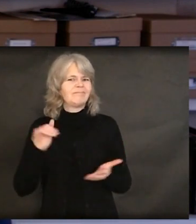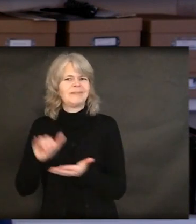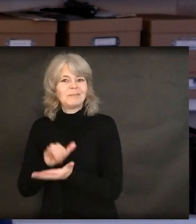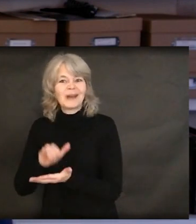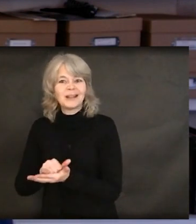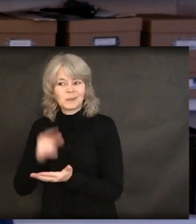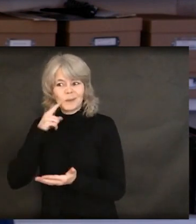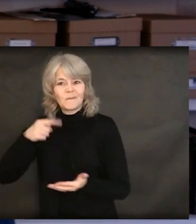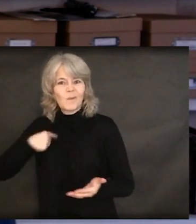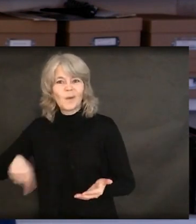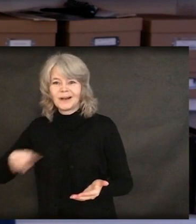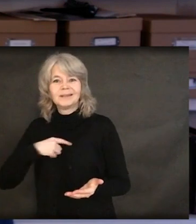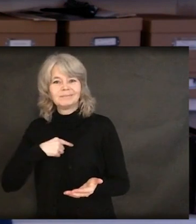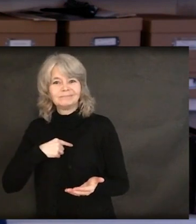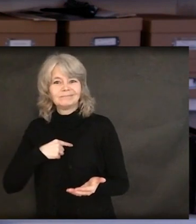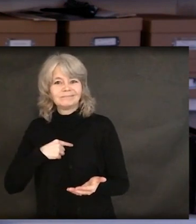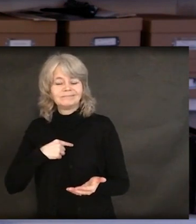us?